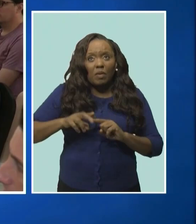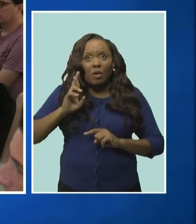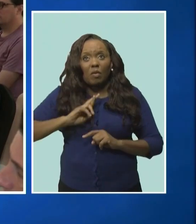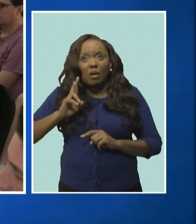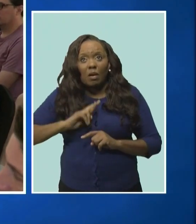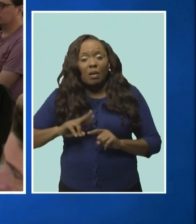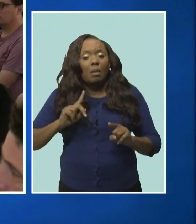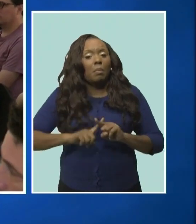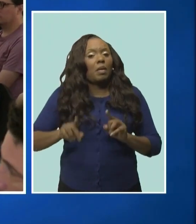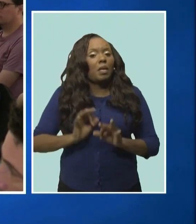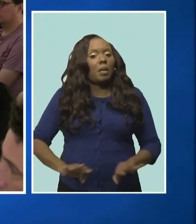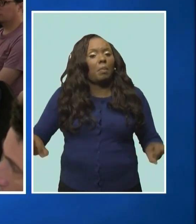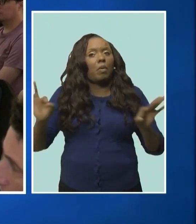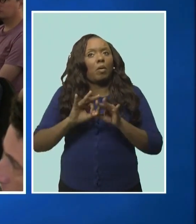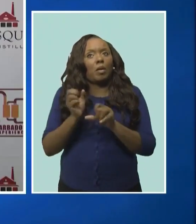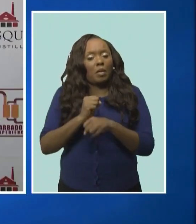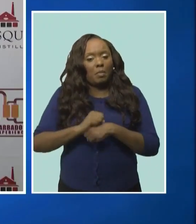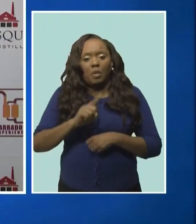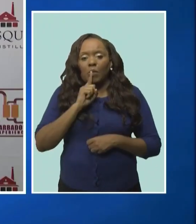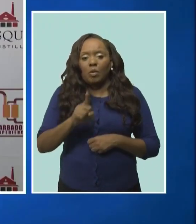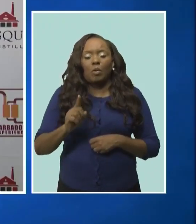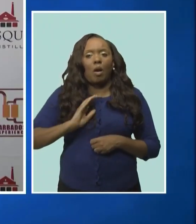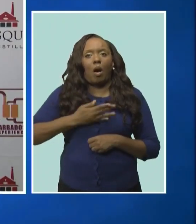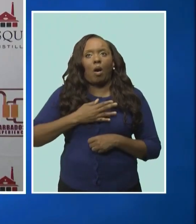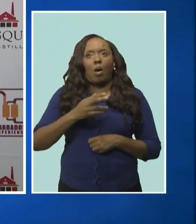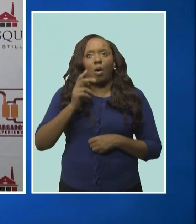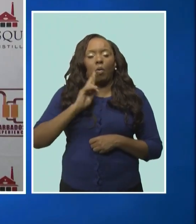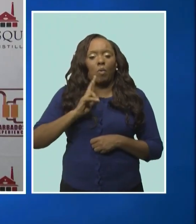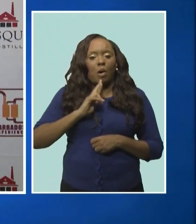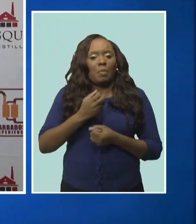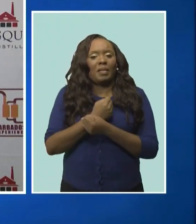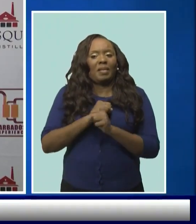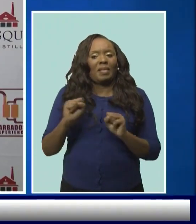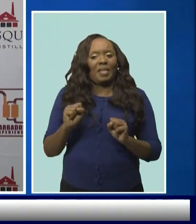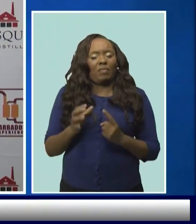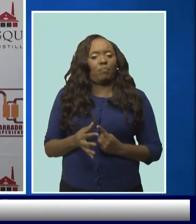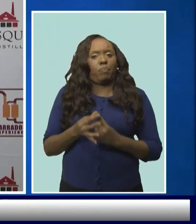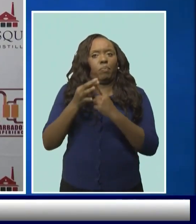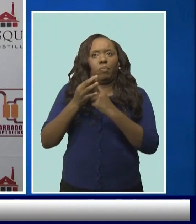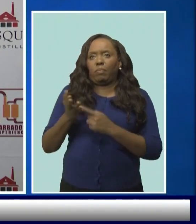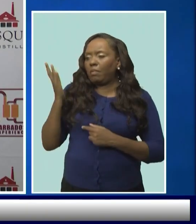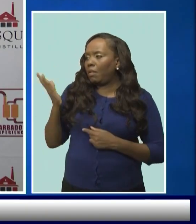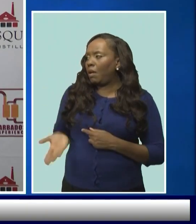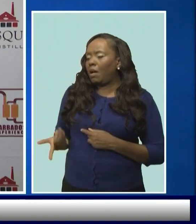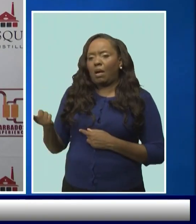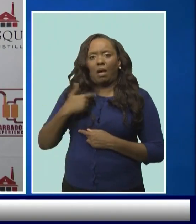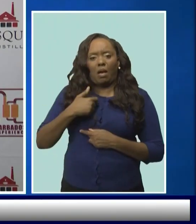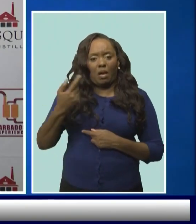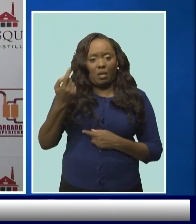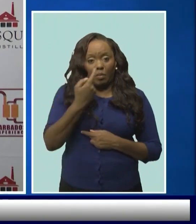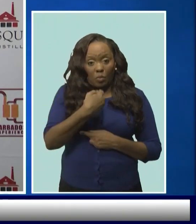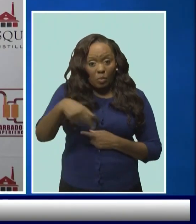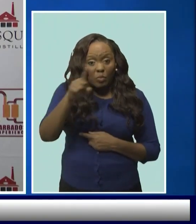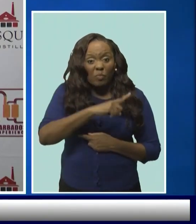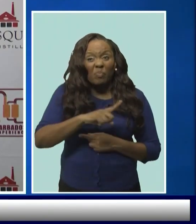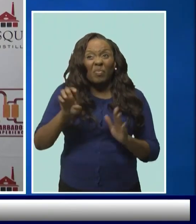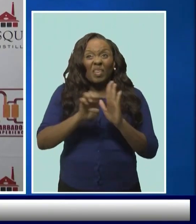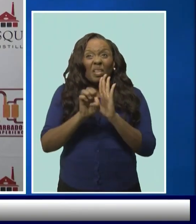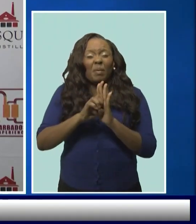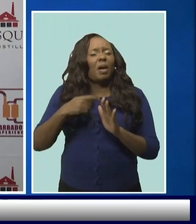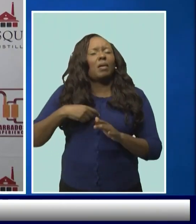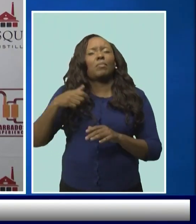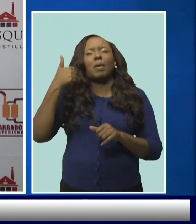a priority. It's about exploitation. I gave the example earlier where, I remember when the Prime Minister first came to